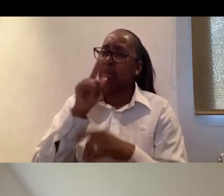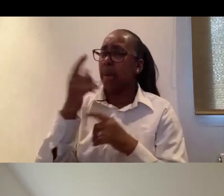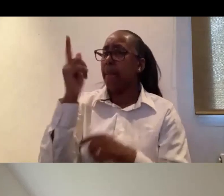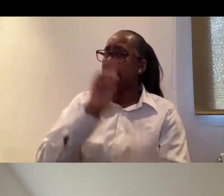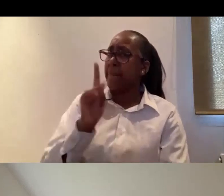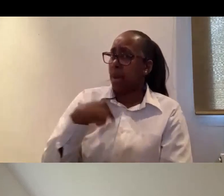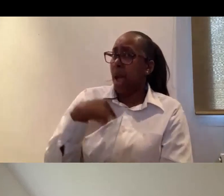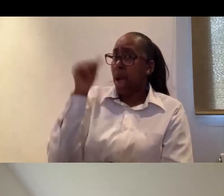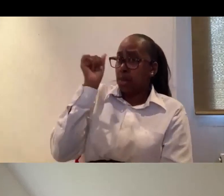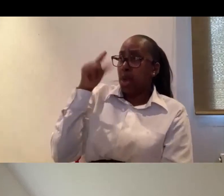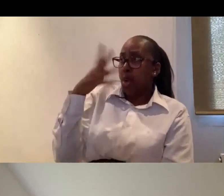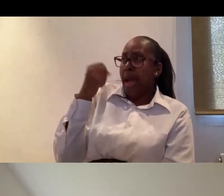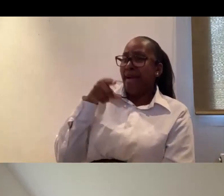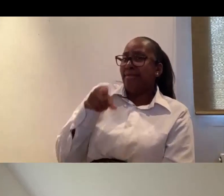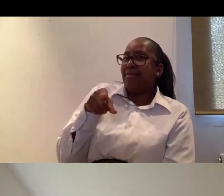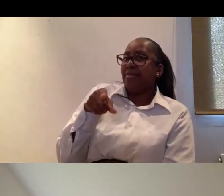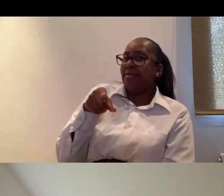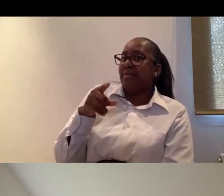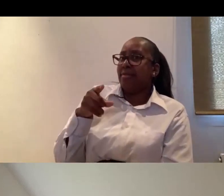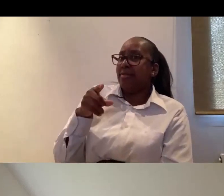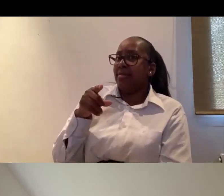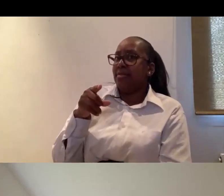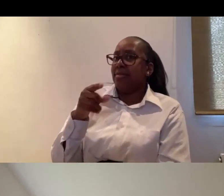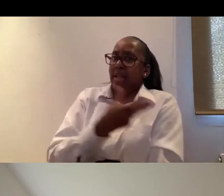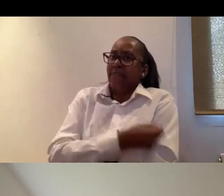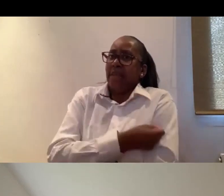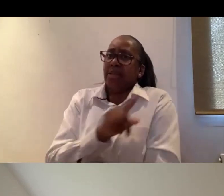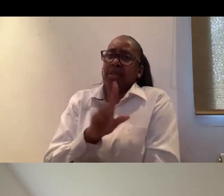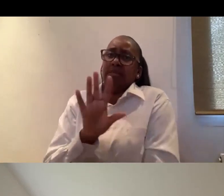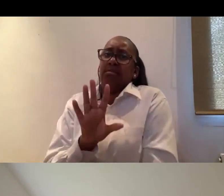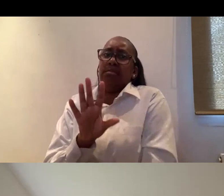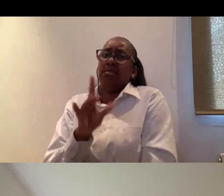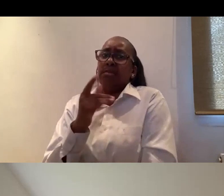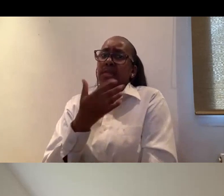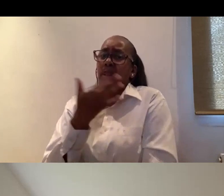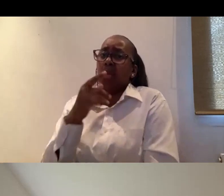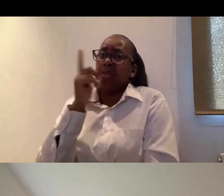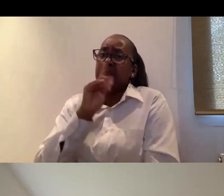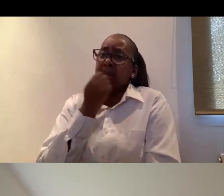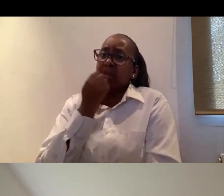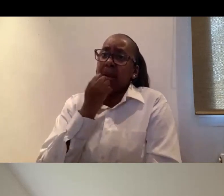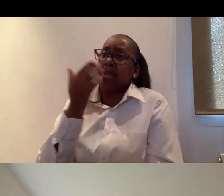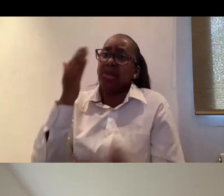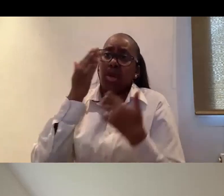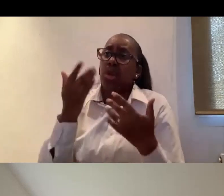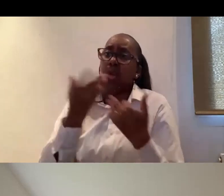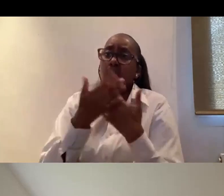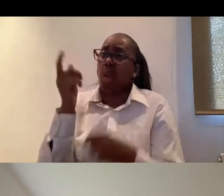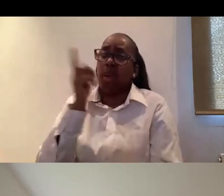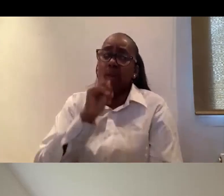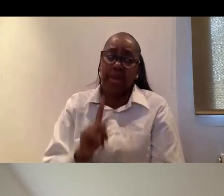I know that have had it haven't been ill for 48 hours. There's a lot of people that, in numbers, I don't know an awful lot of people,